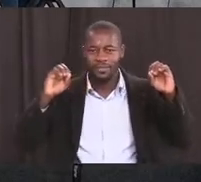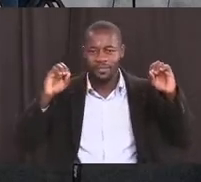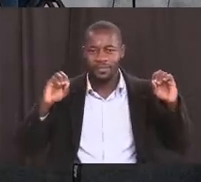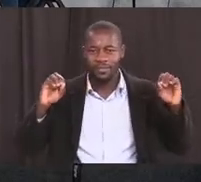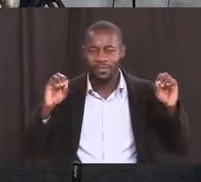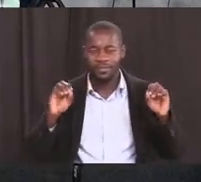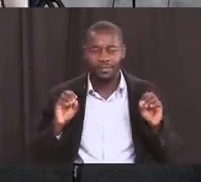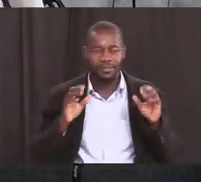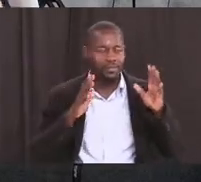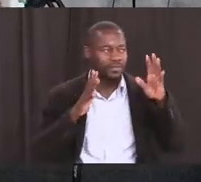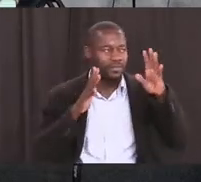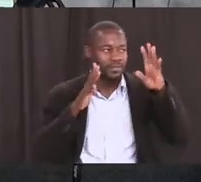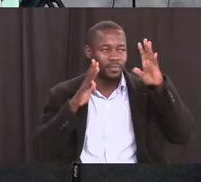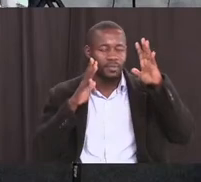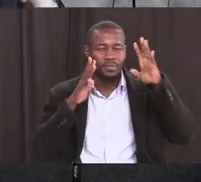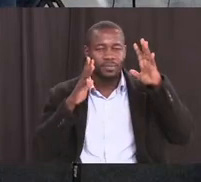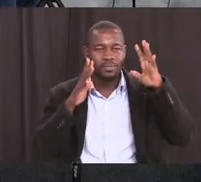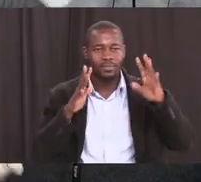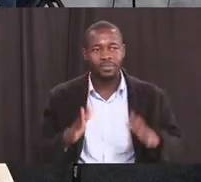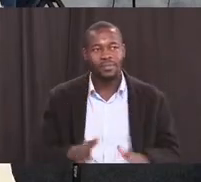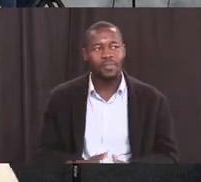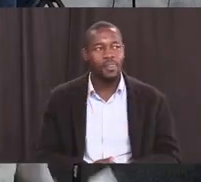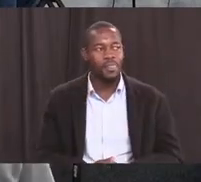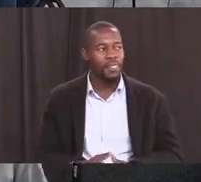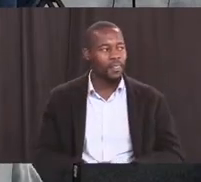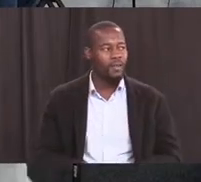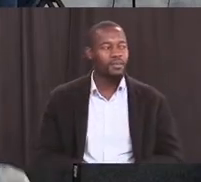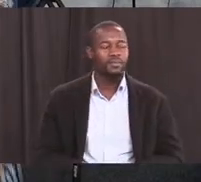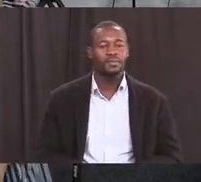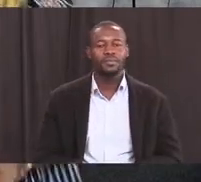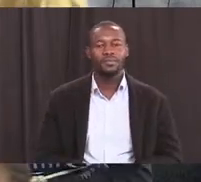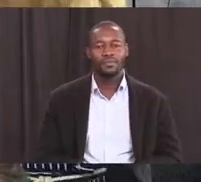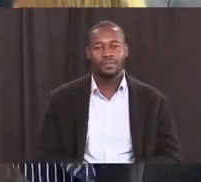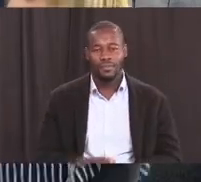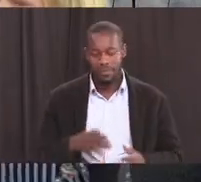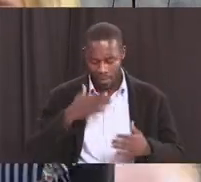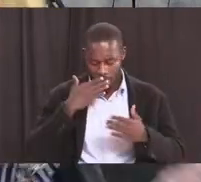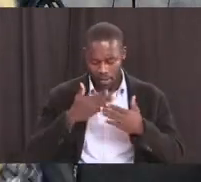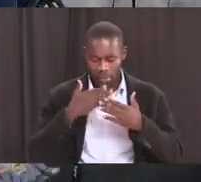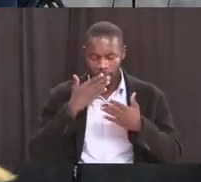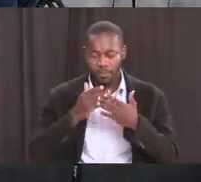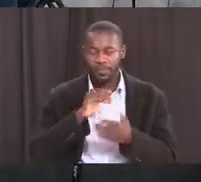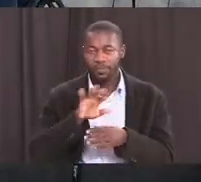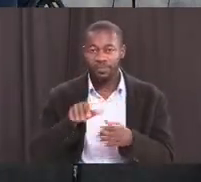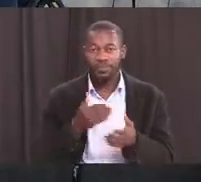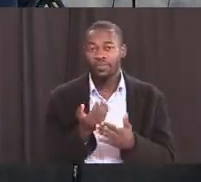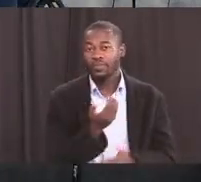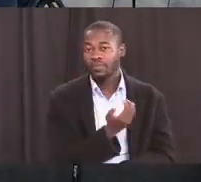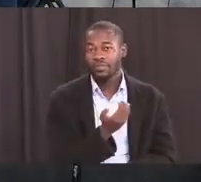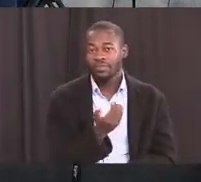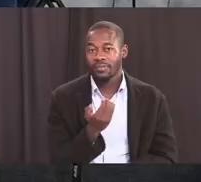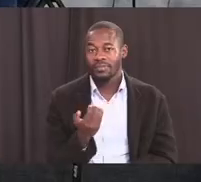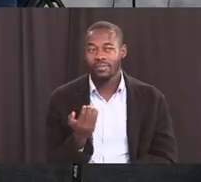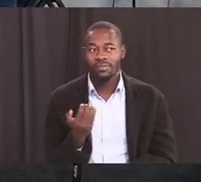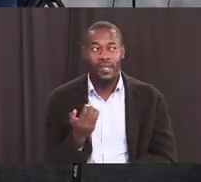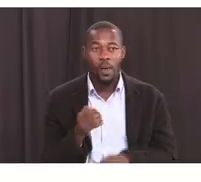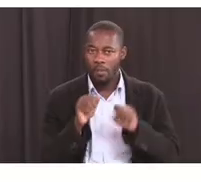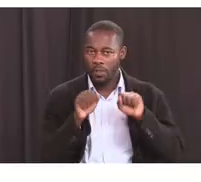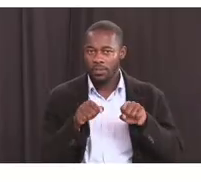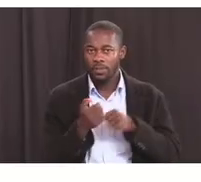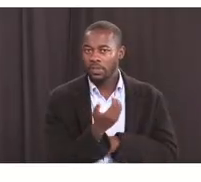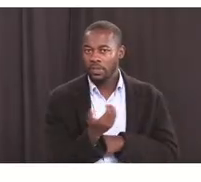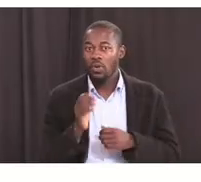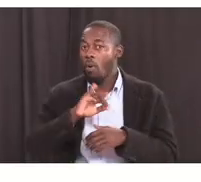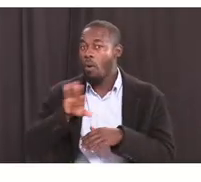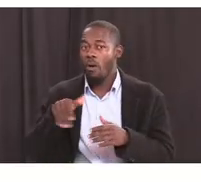ooh, ooh, ooh. Yeah, we can clap together. Thank you, children. Yeah, and so we want to release our children this